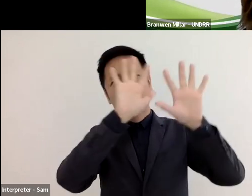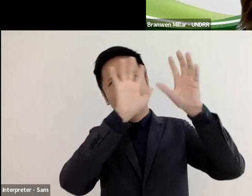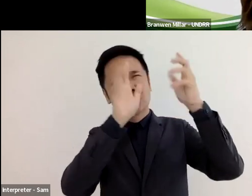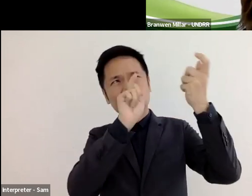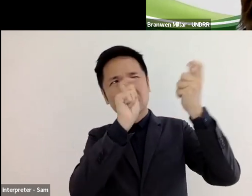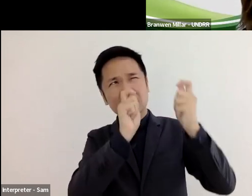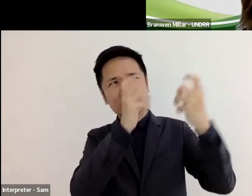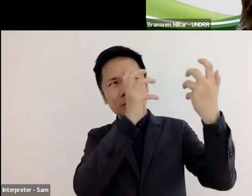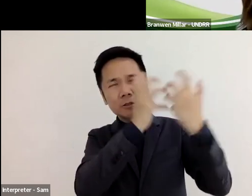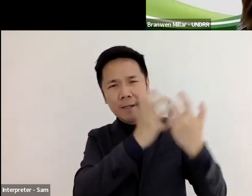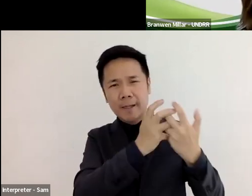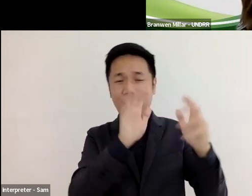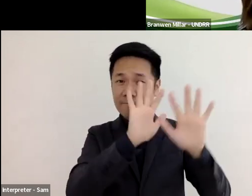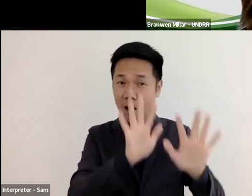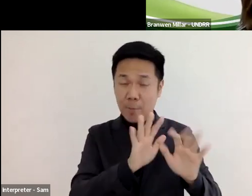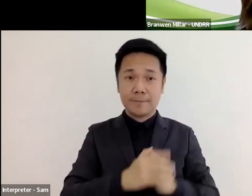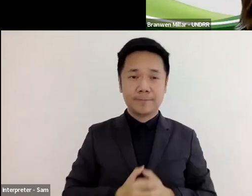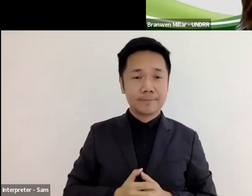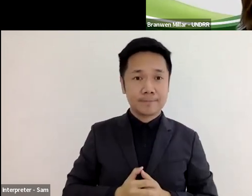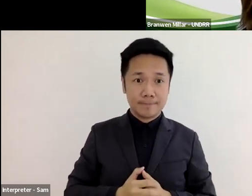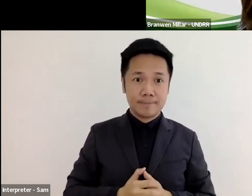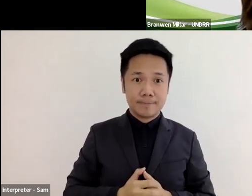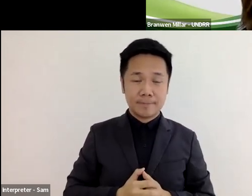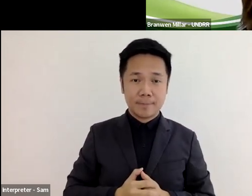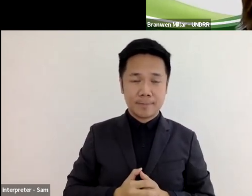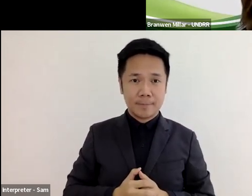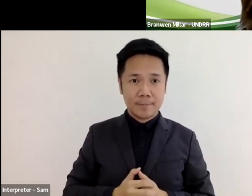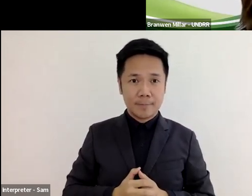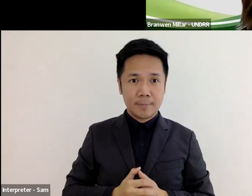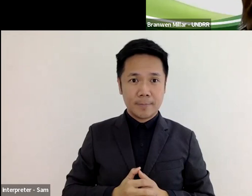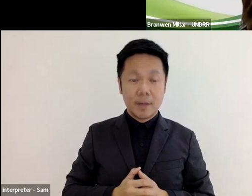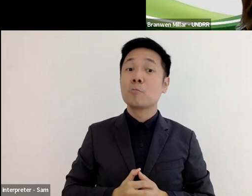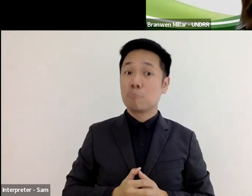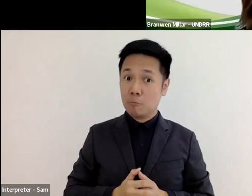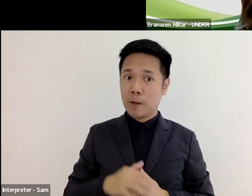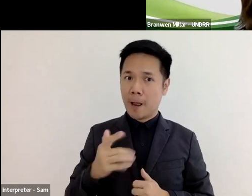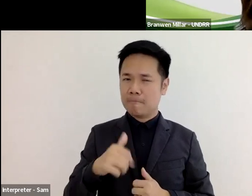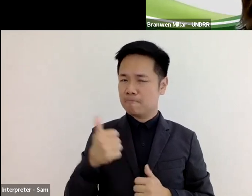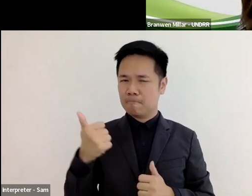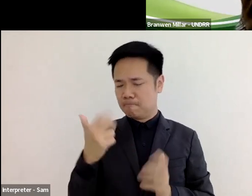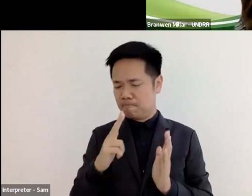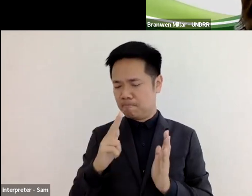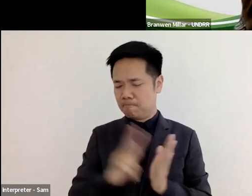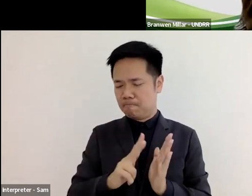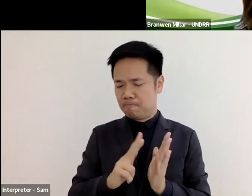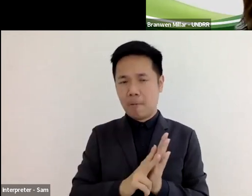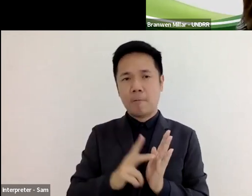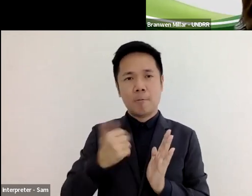and disaster has also been recognized and led by women.